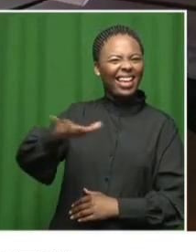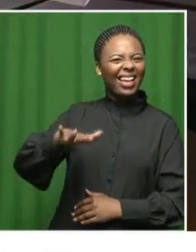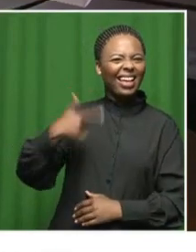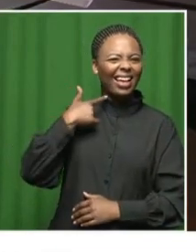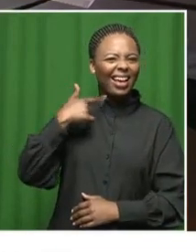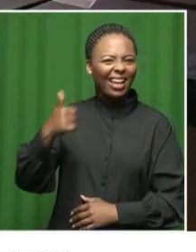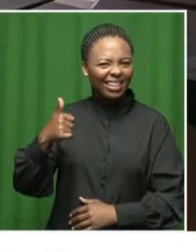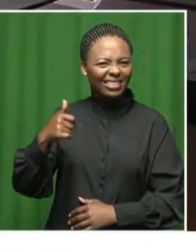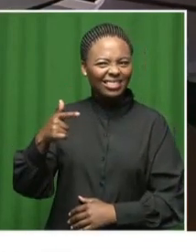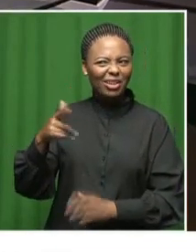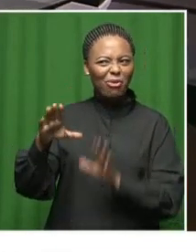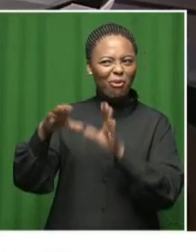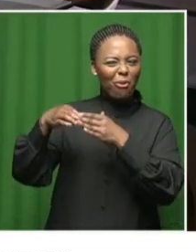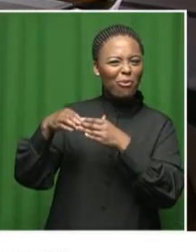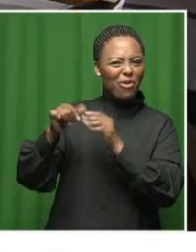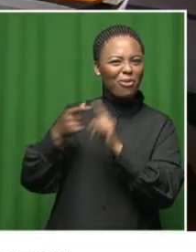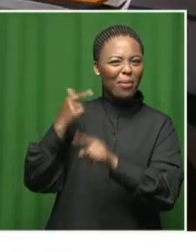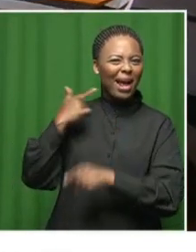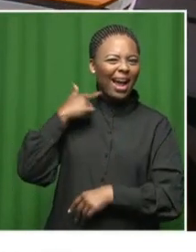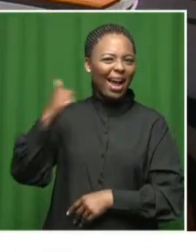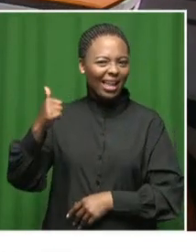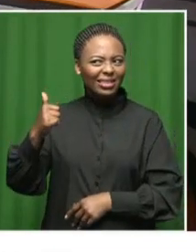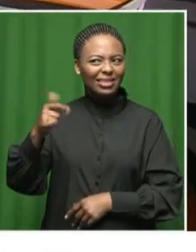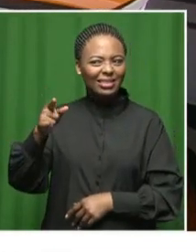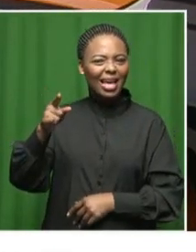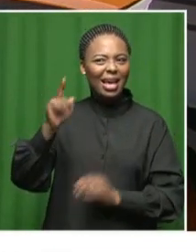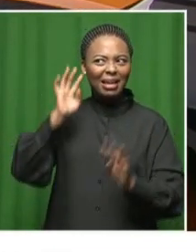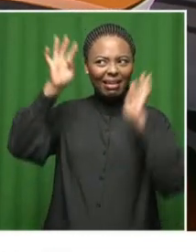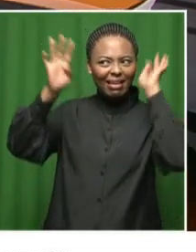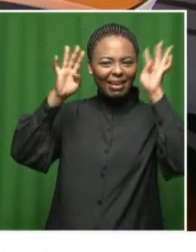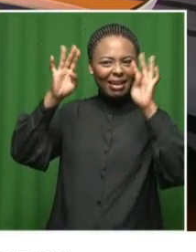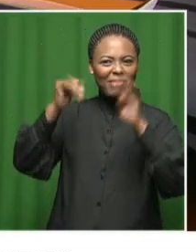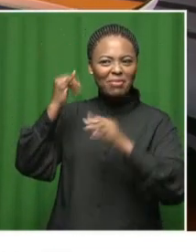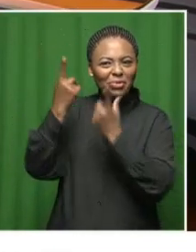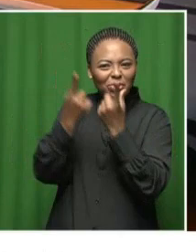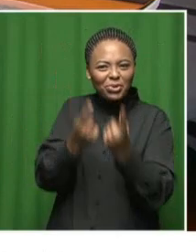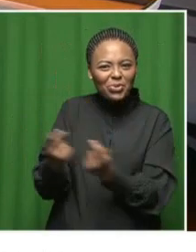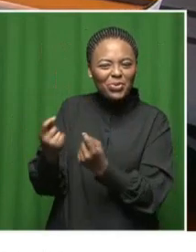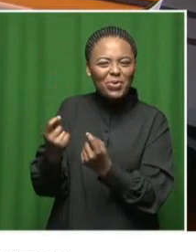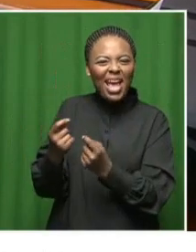there created a game that they called it Amaroto.